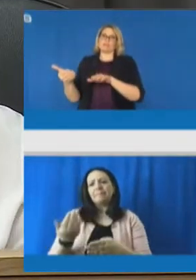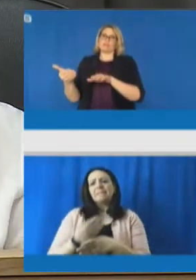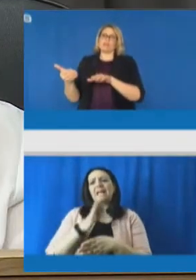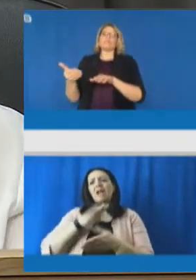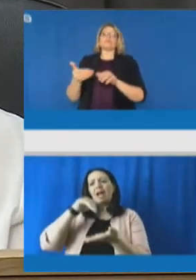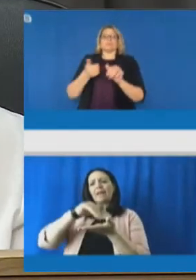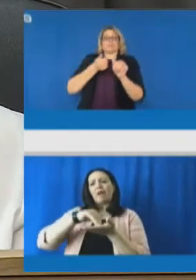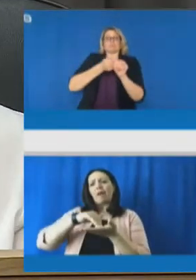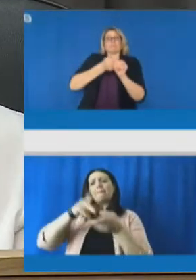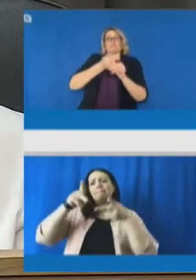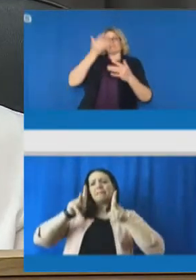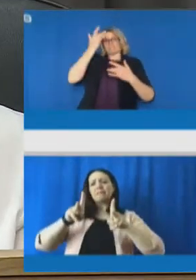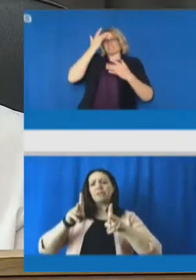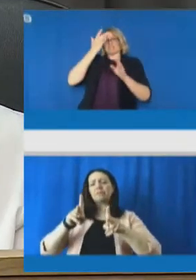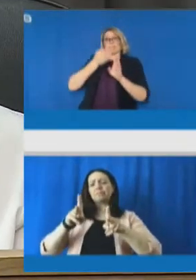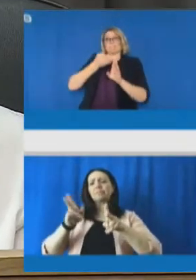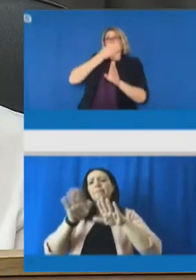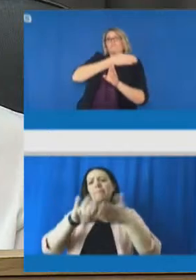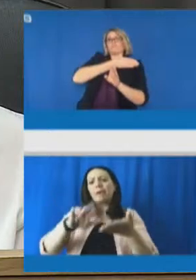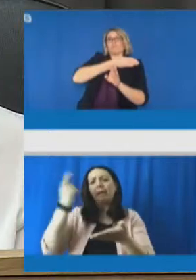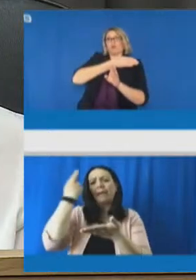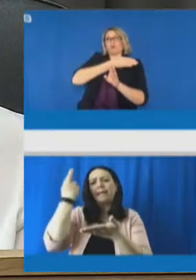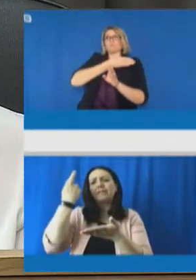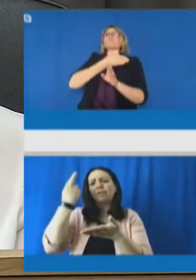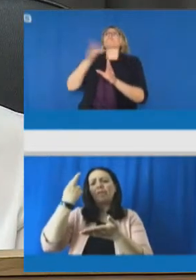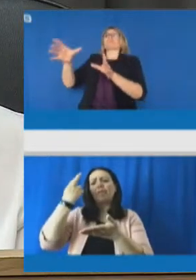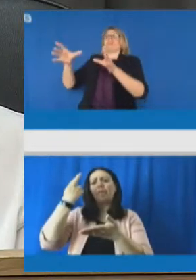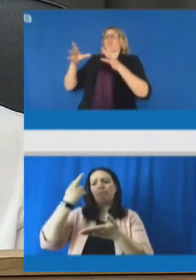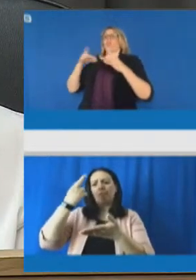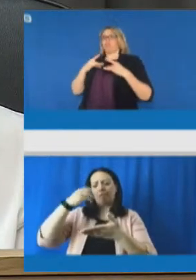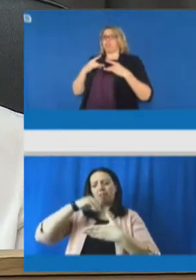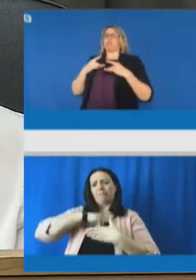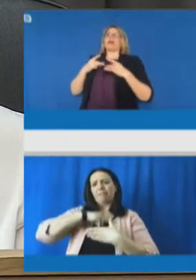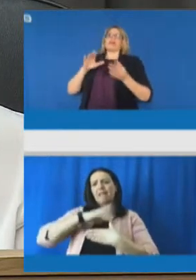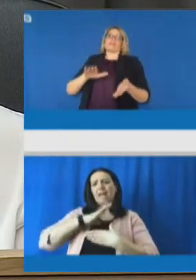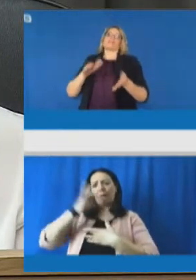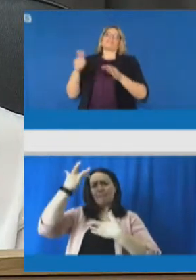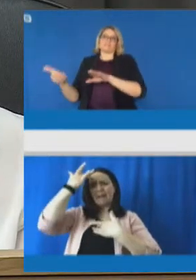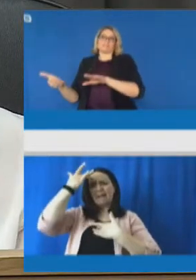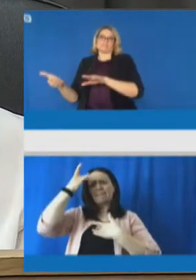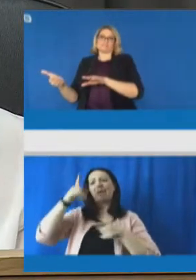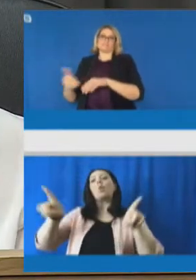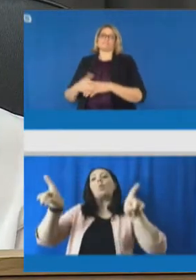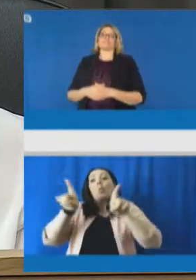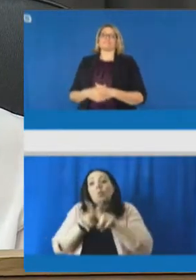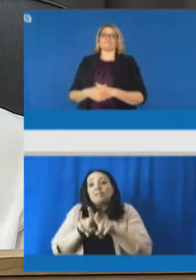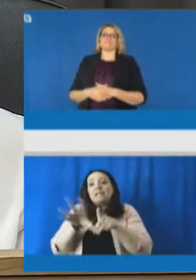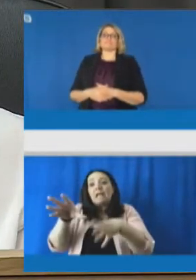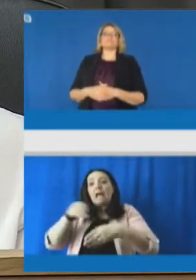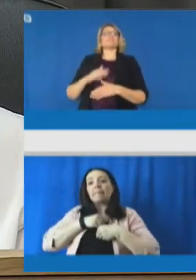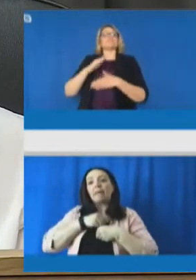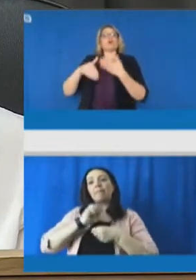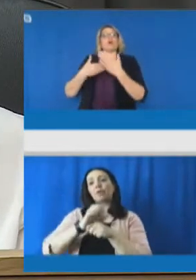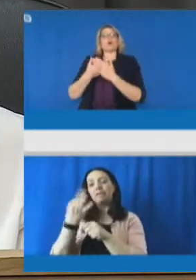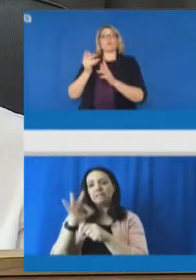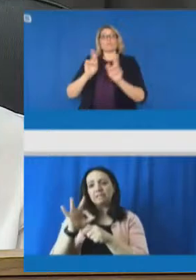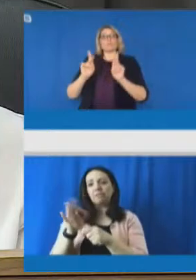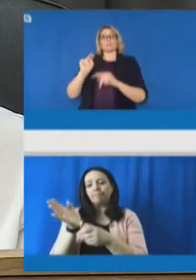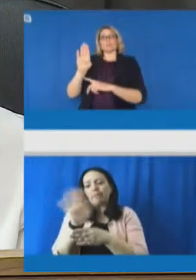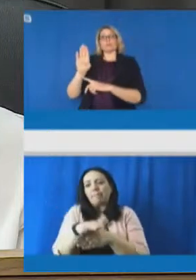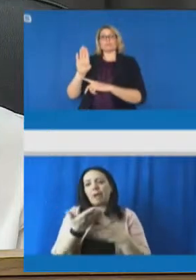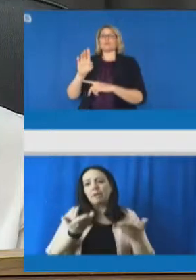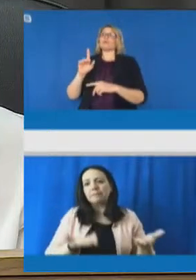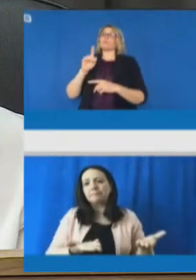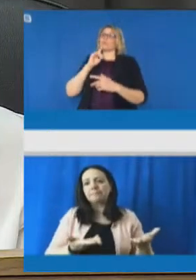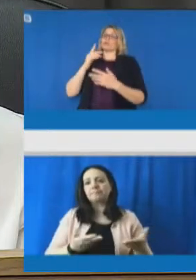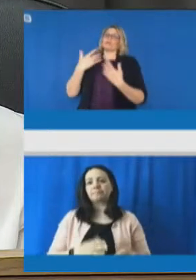And this is good news for New Brunswick. More vaccines mean we can move up our distribution timeline